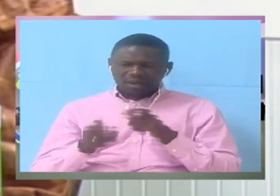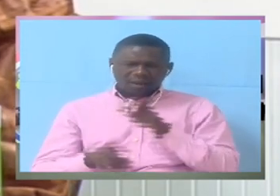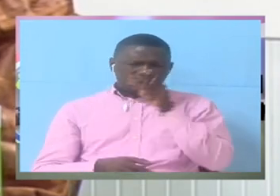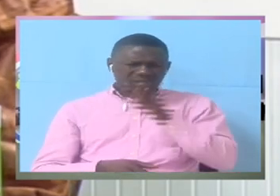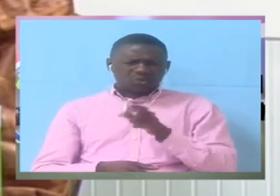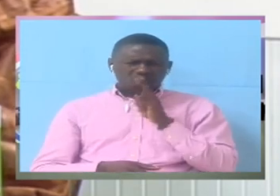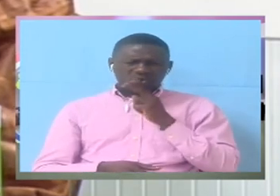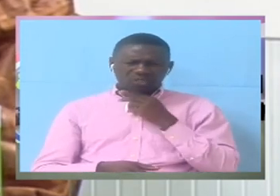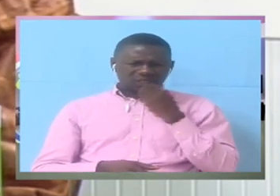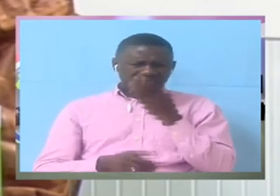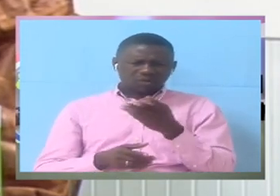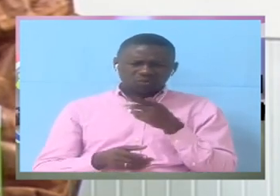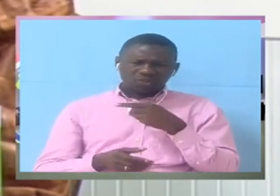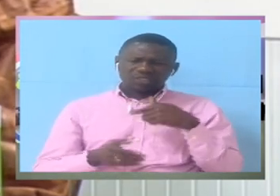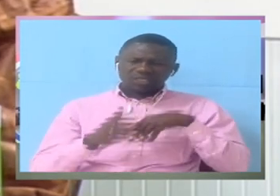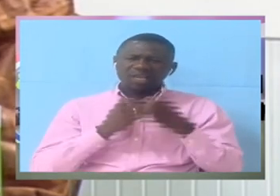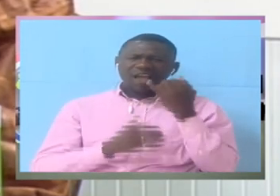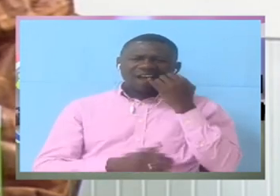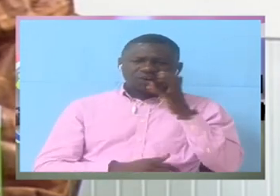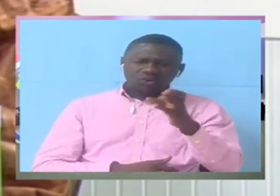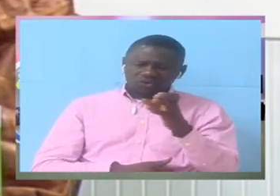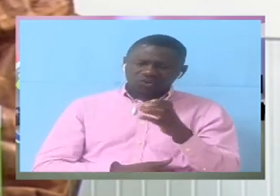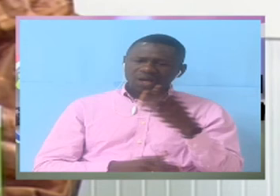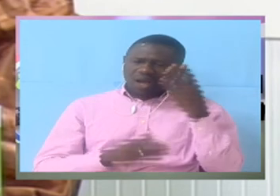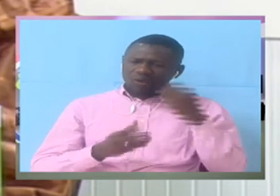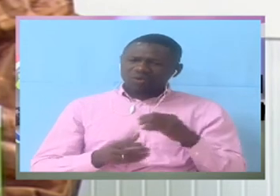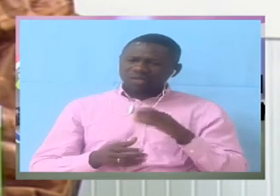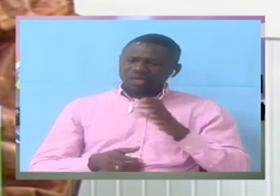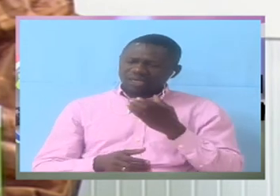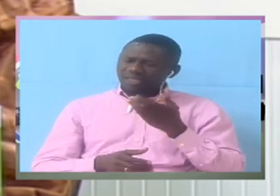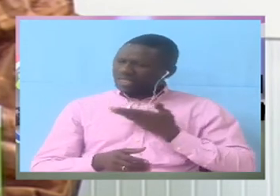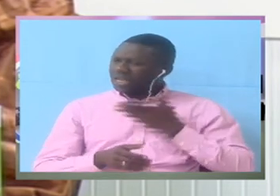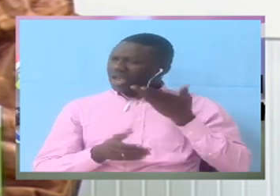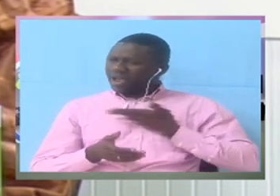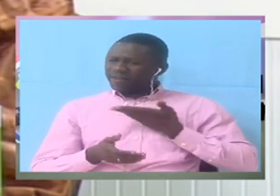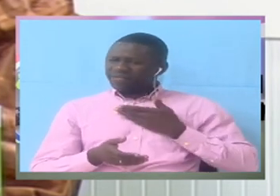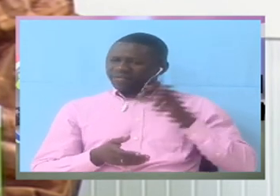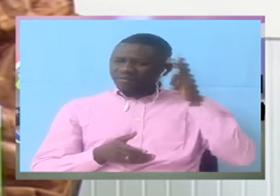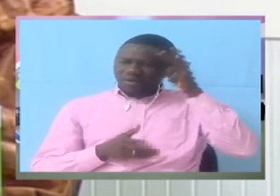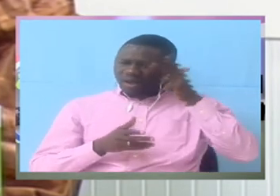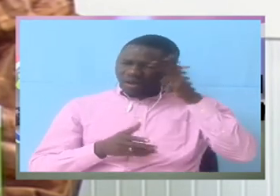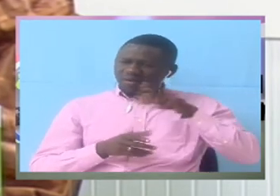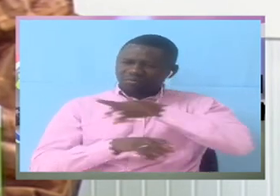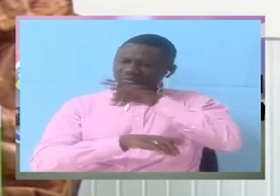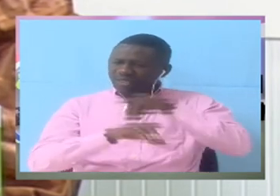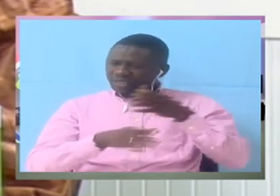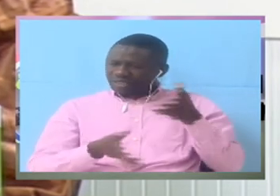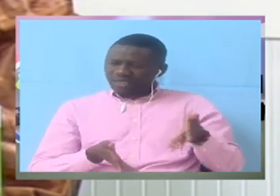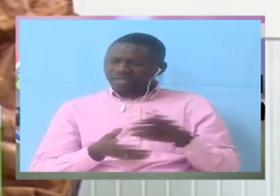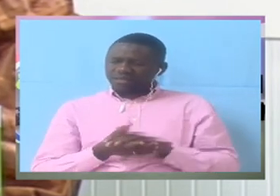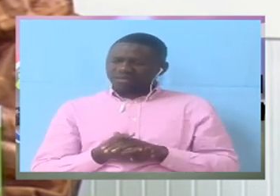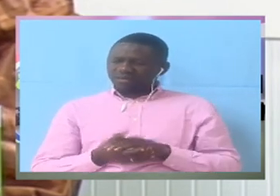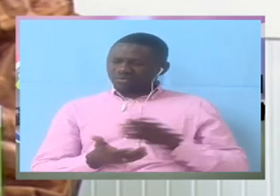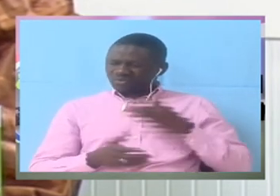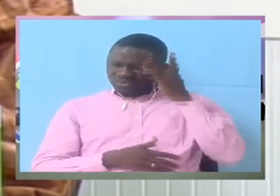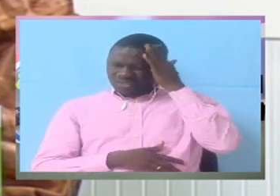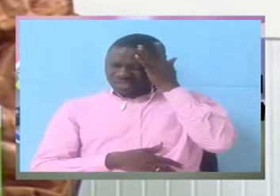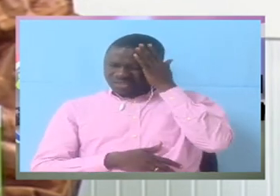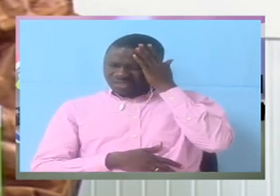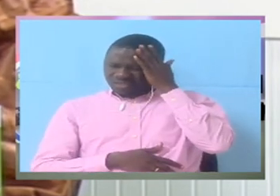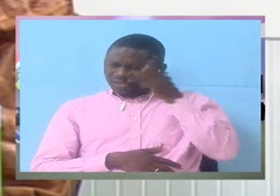they said was in Ivory Coast, how can he have a bar here? Ya man ni ko ku ko rin ne ba ko ko no ba. Is this